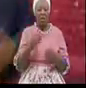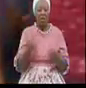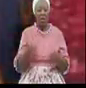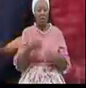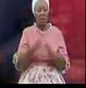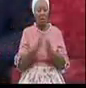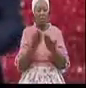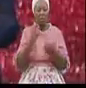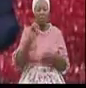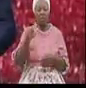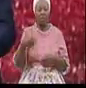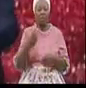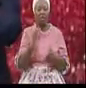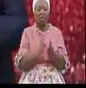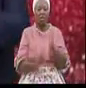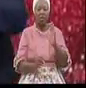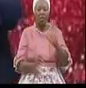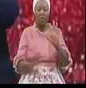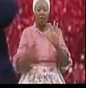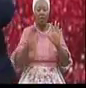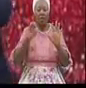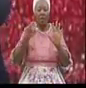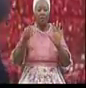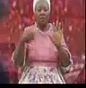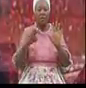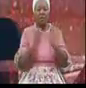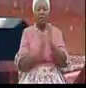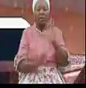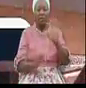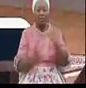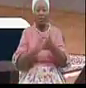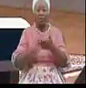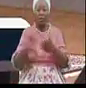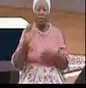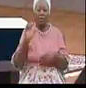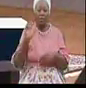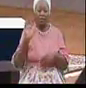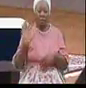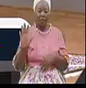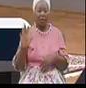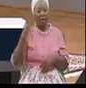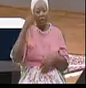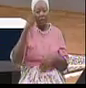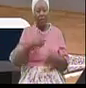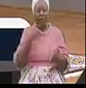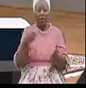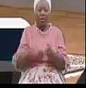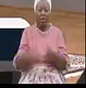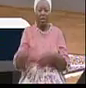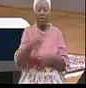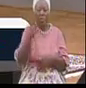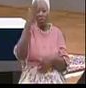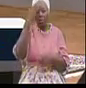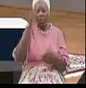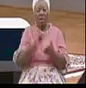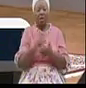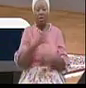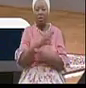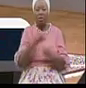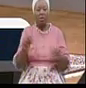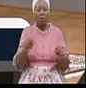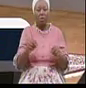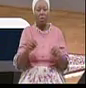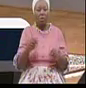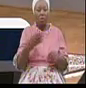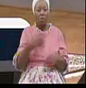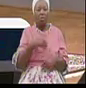5, I'm reading there from verse 5. For this ye know, that no unmonger,